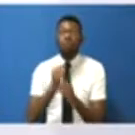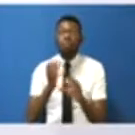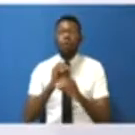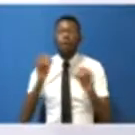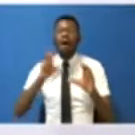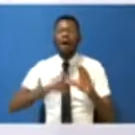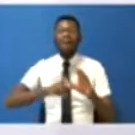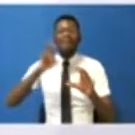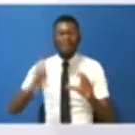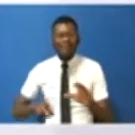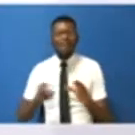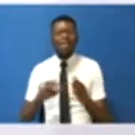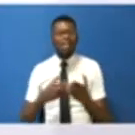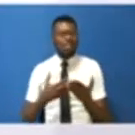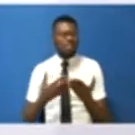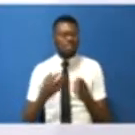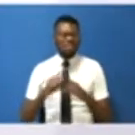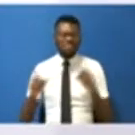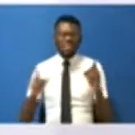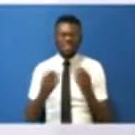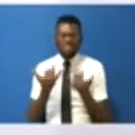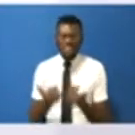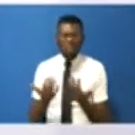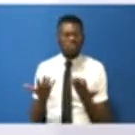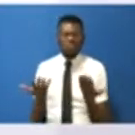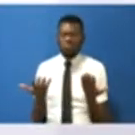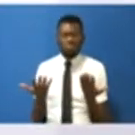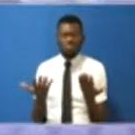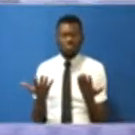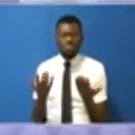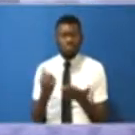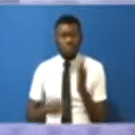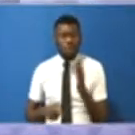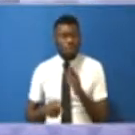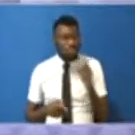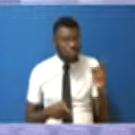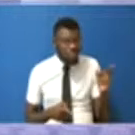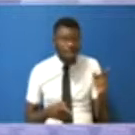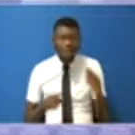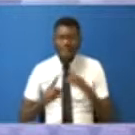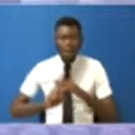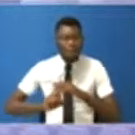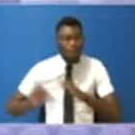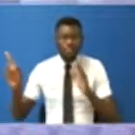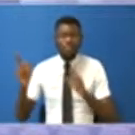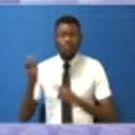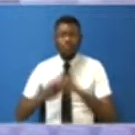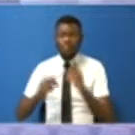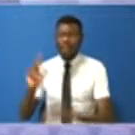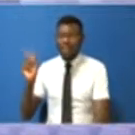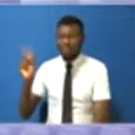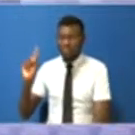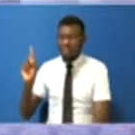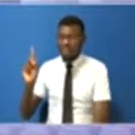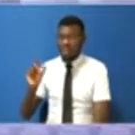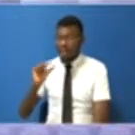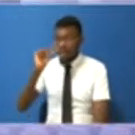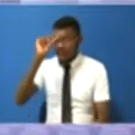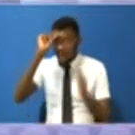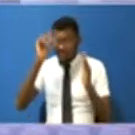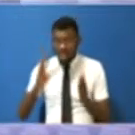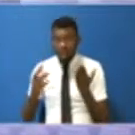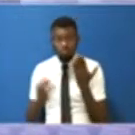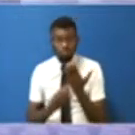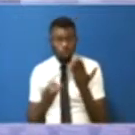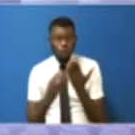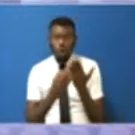of you you know leaving office because if polycarp did not run away from nairobians governor mike swinkle would